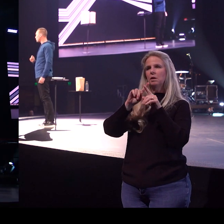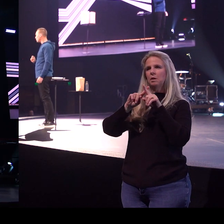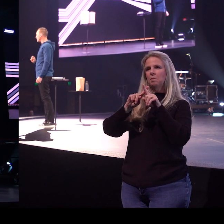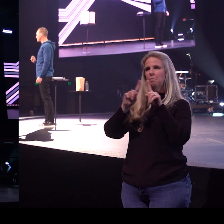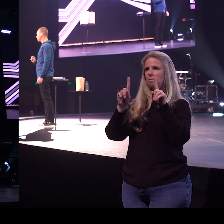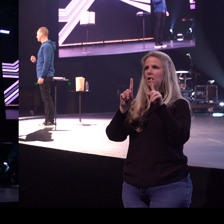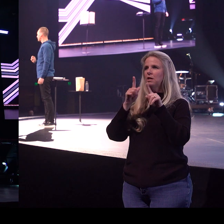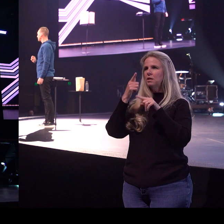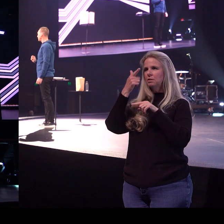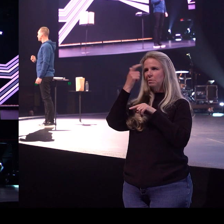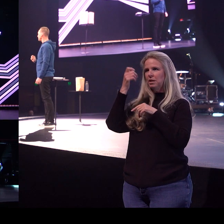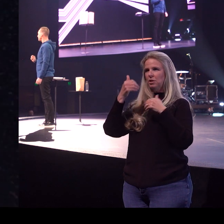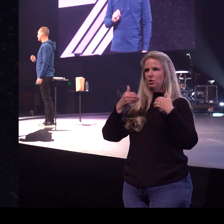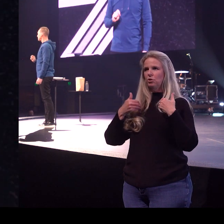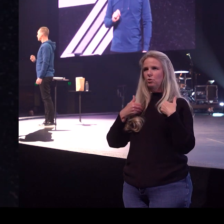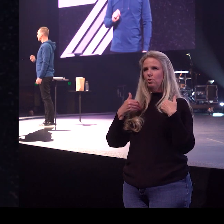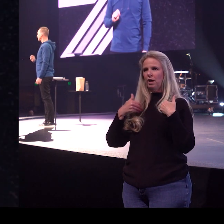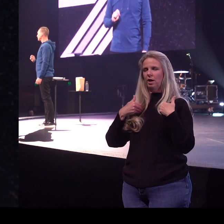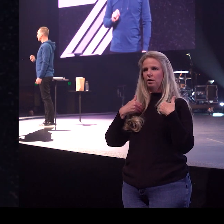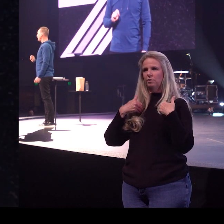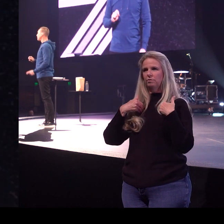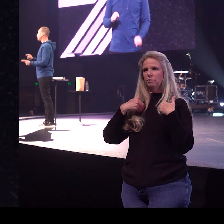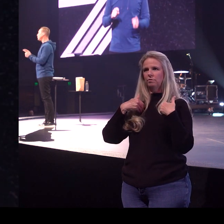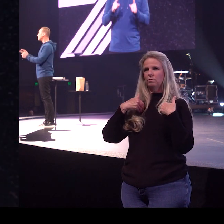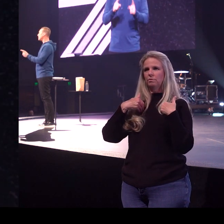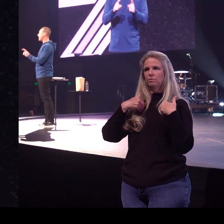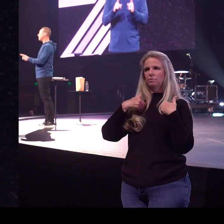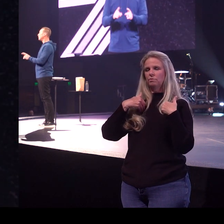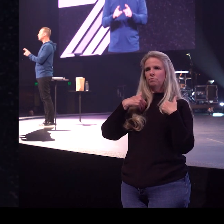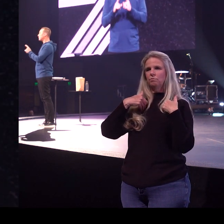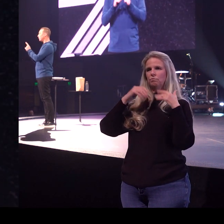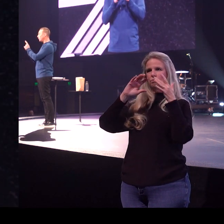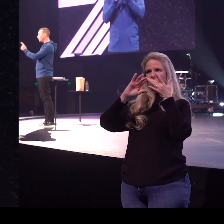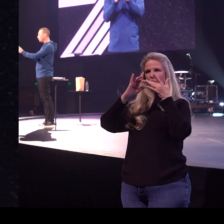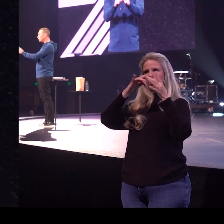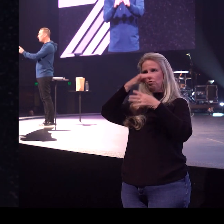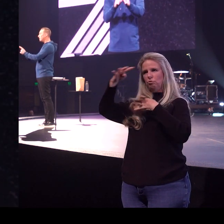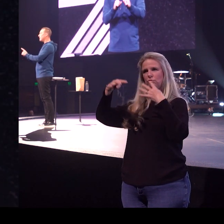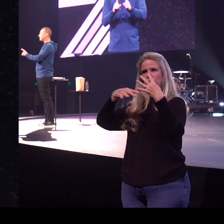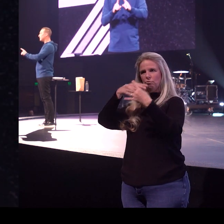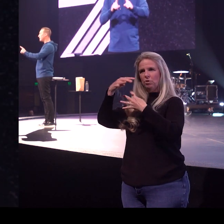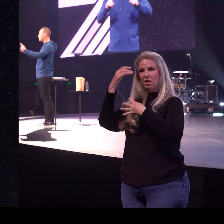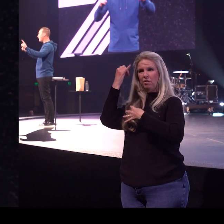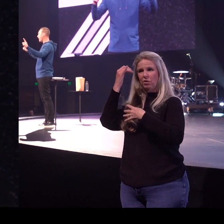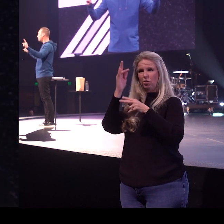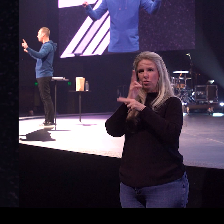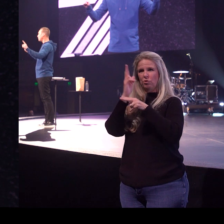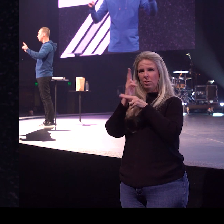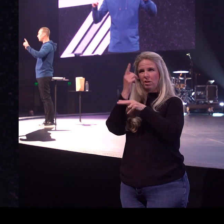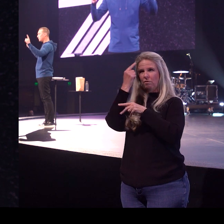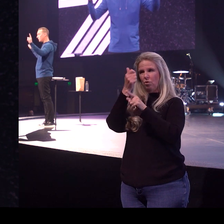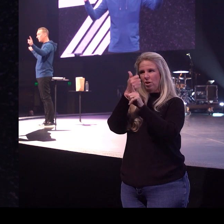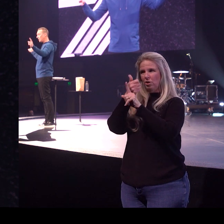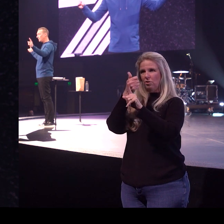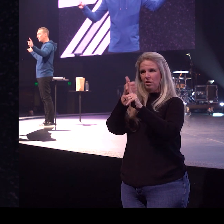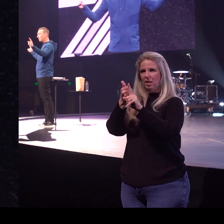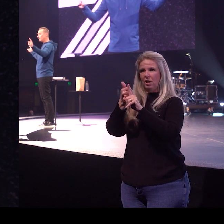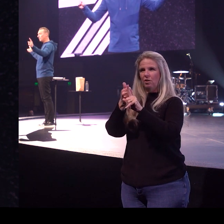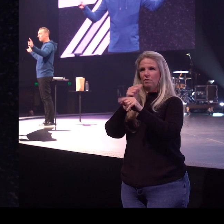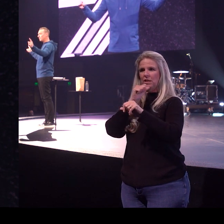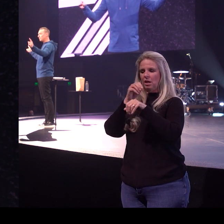you have true influence. If you're using that influence for you, not to impact people for